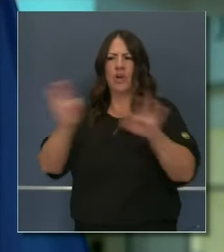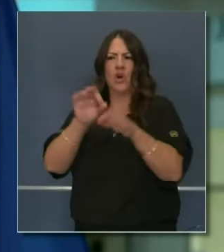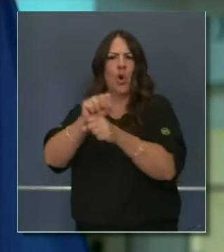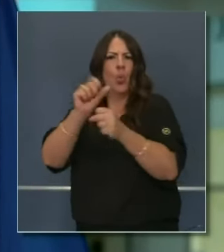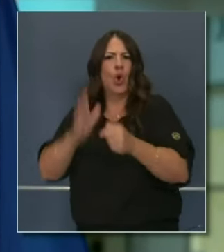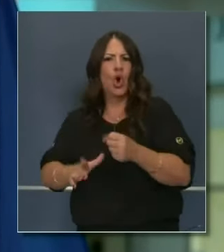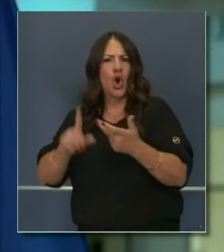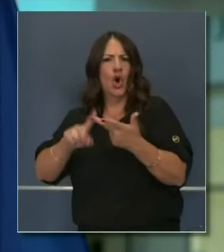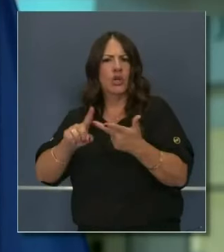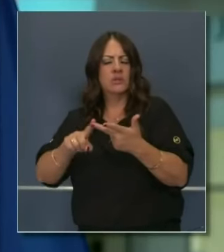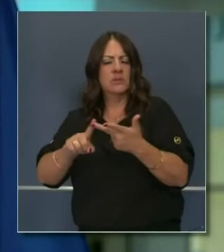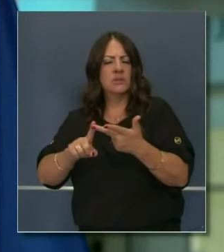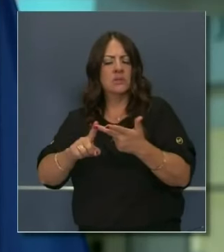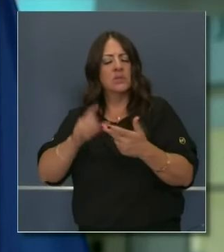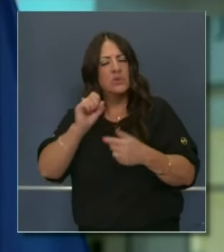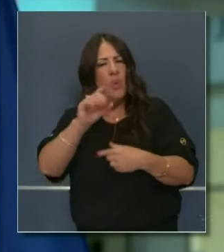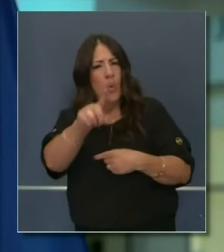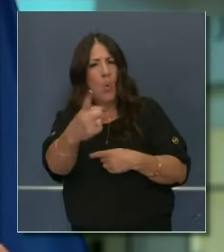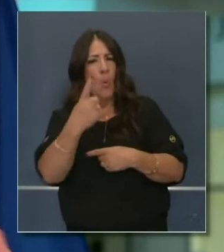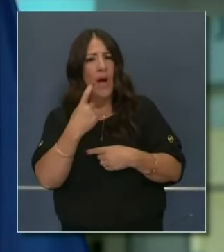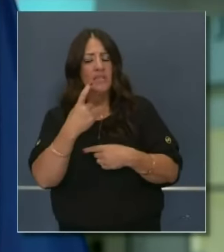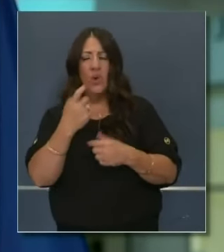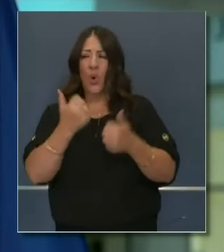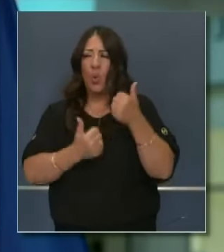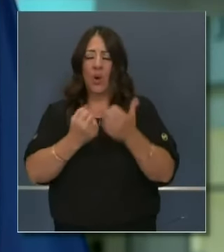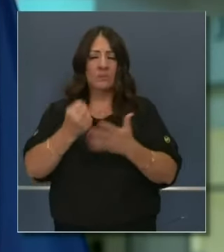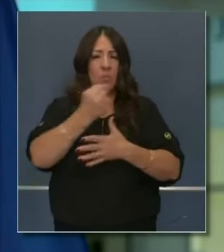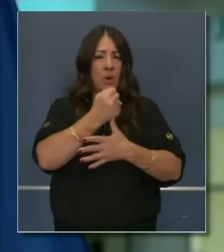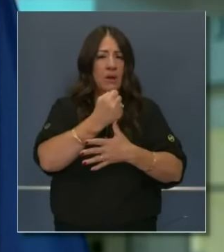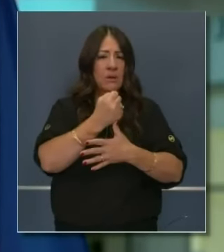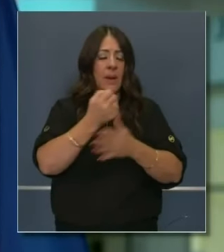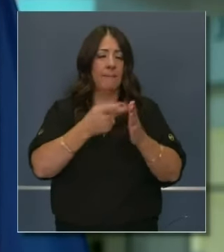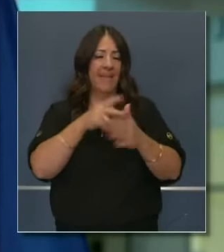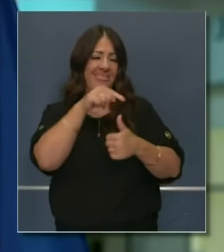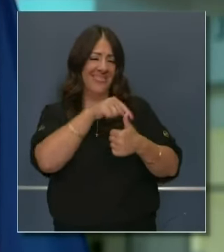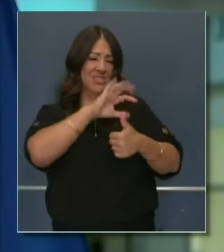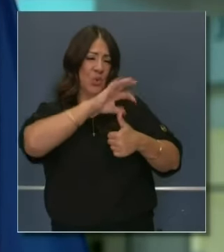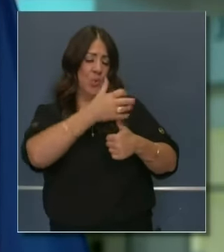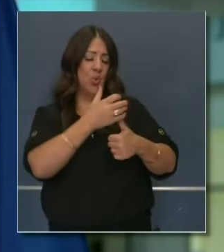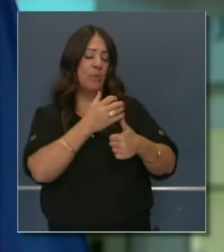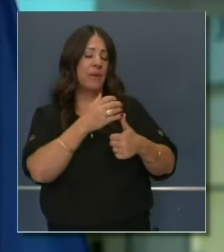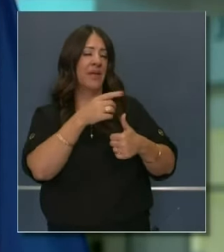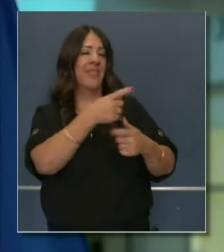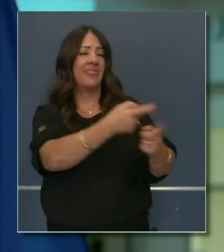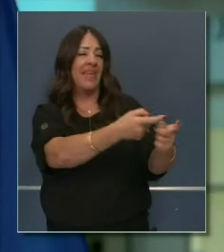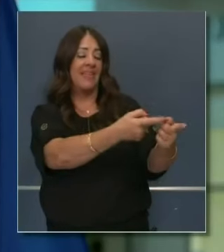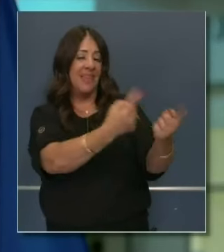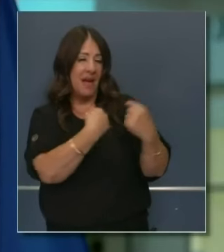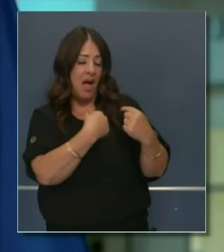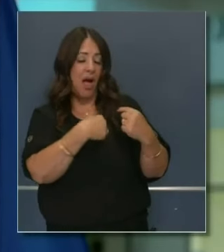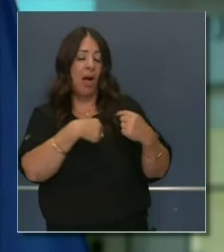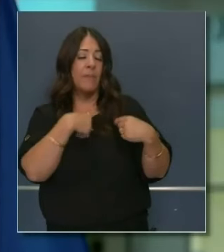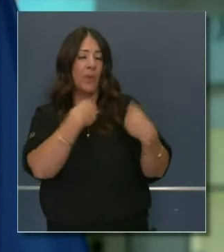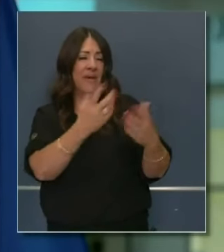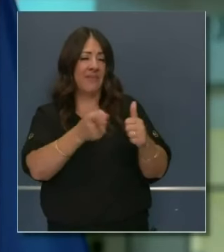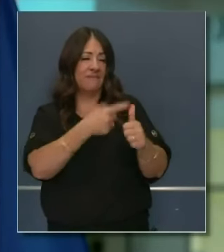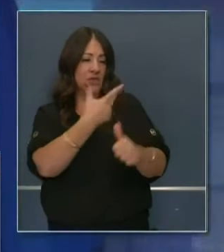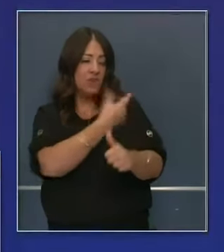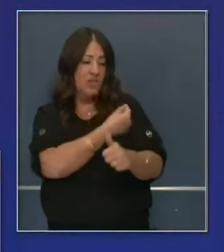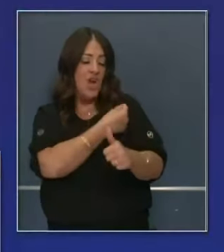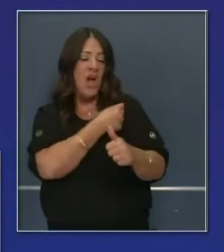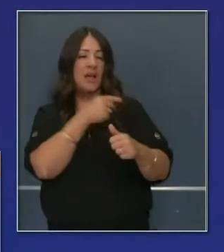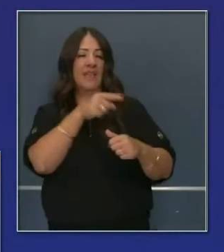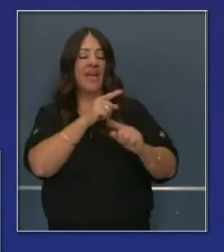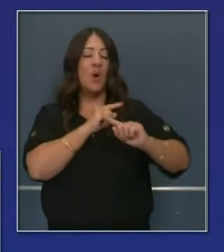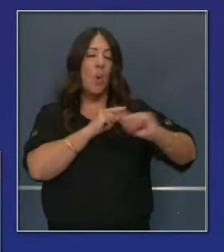when it comes to your question of priority A, priority B, and I'll go to this slide on the priority B